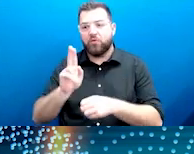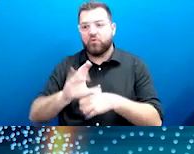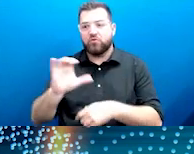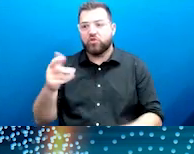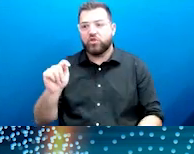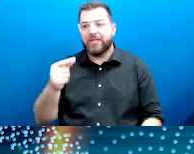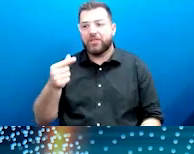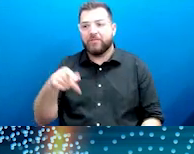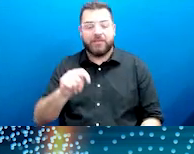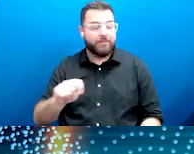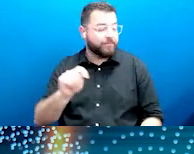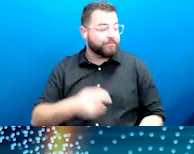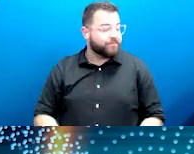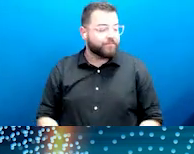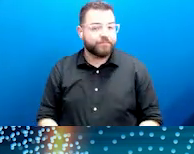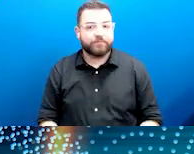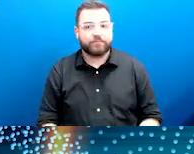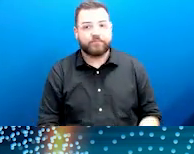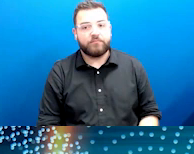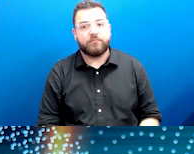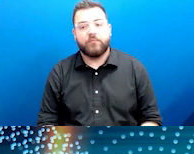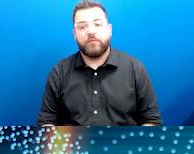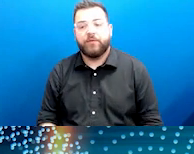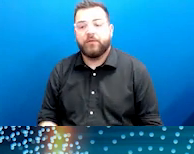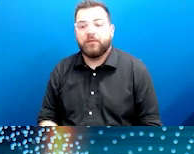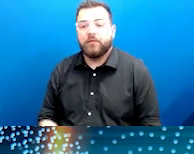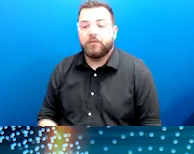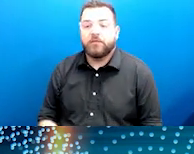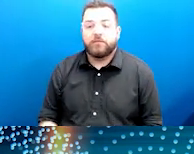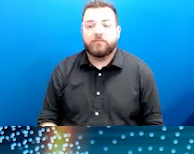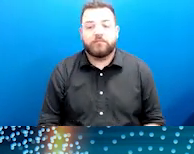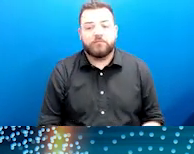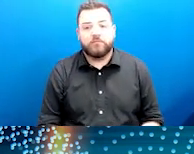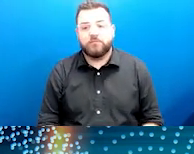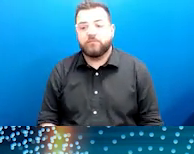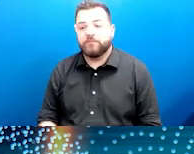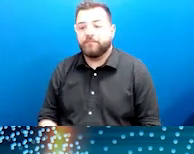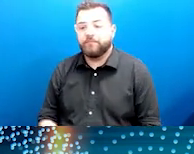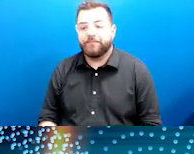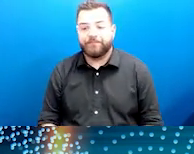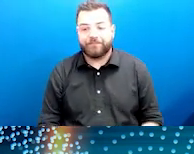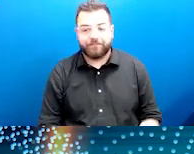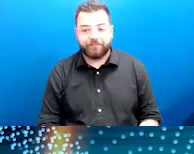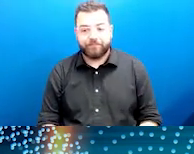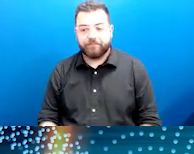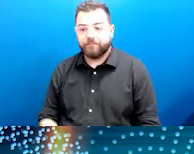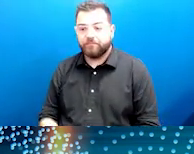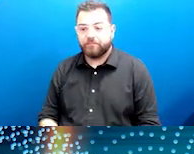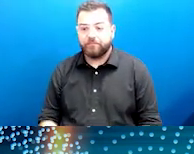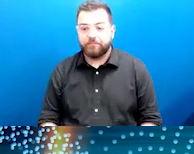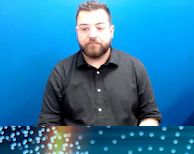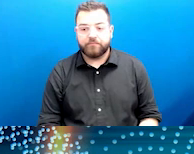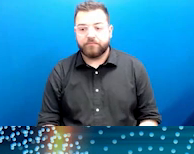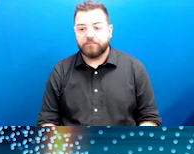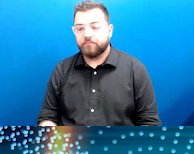Oh, Go back. Go back and to. Sally, what did you ask them to search for? just the